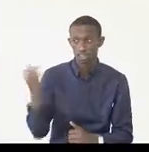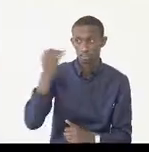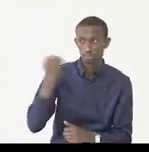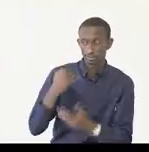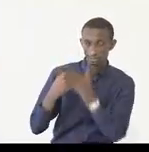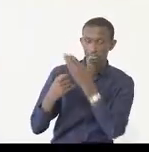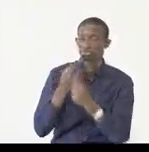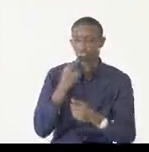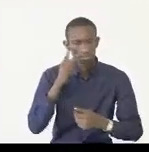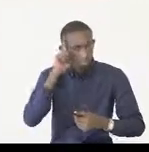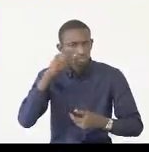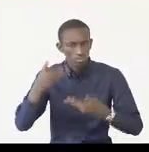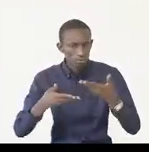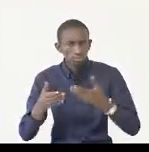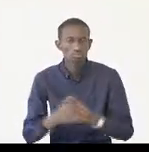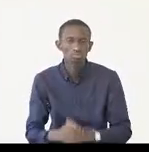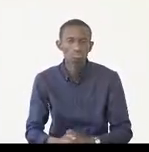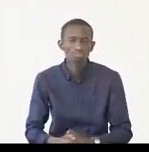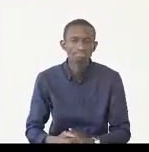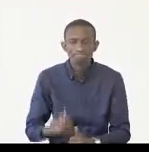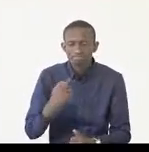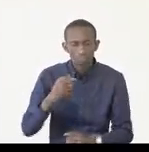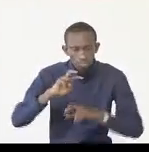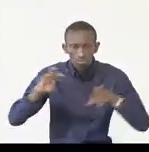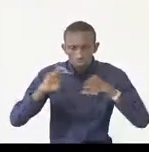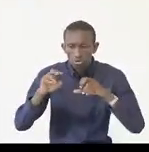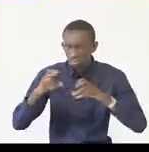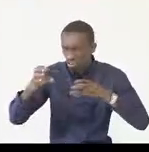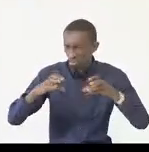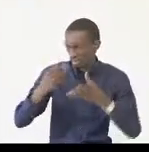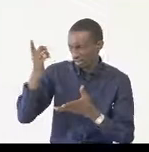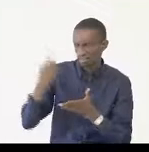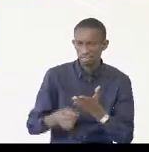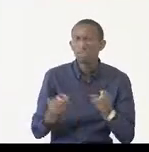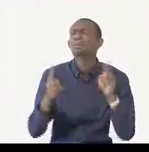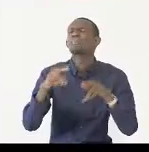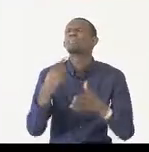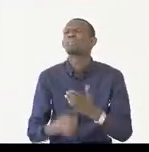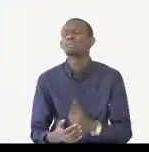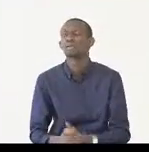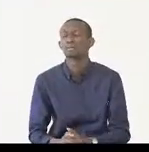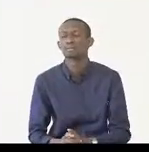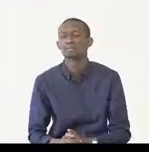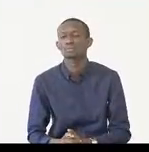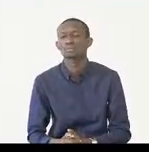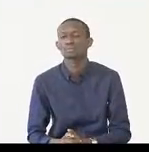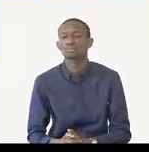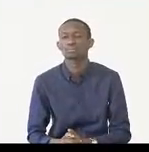to analyze together and then find this coordinate or find what is happening